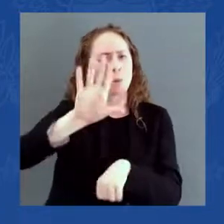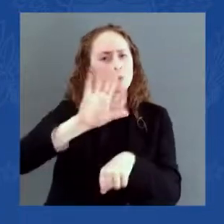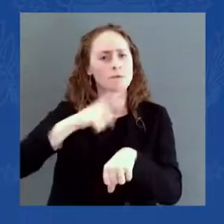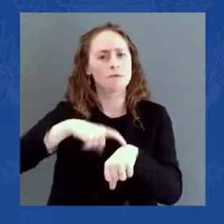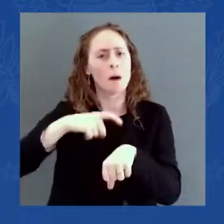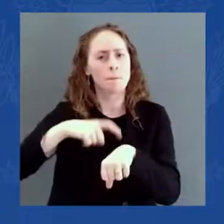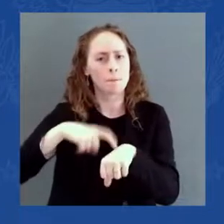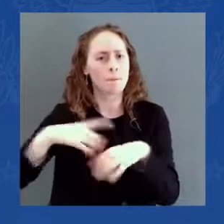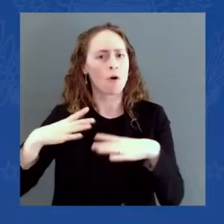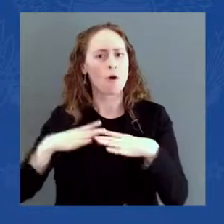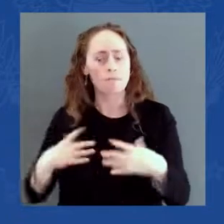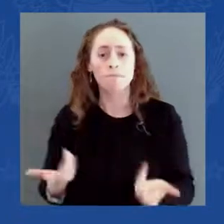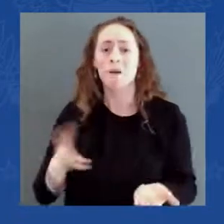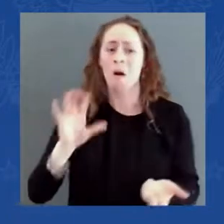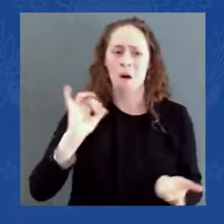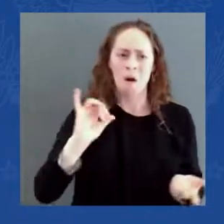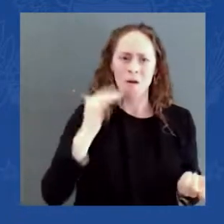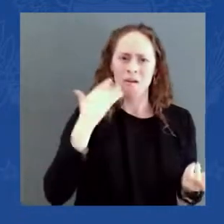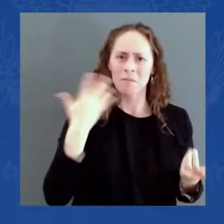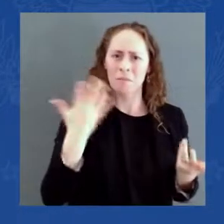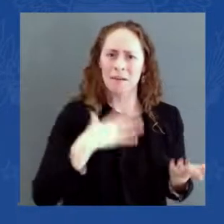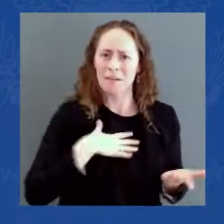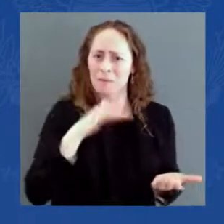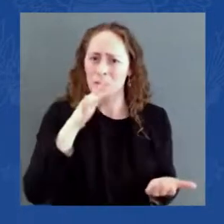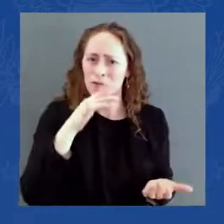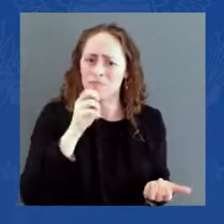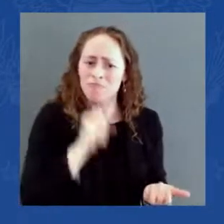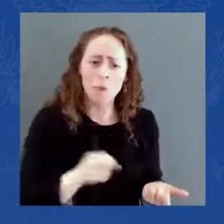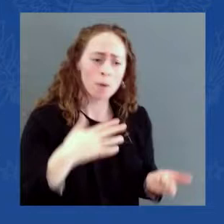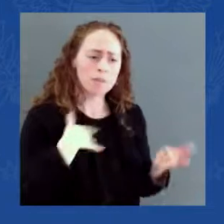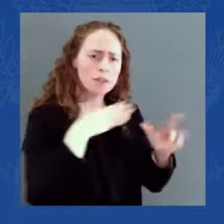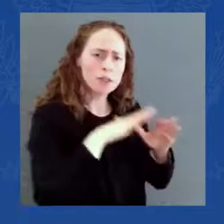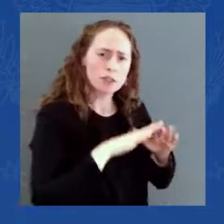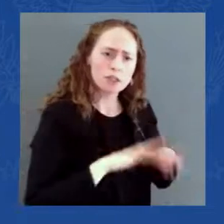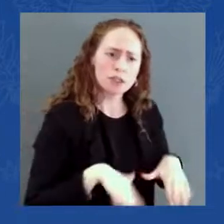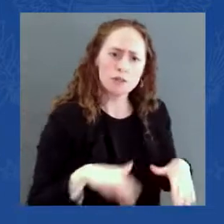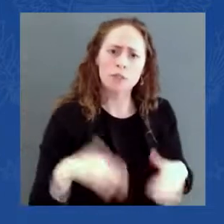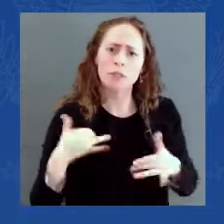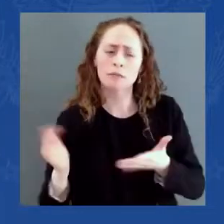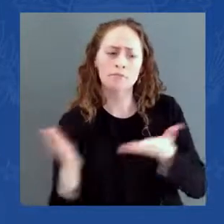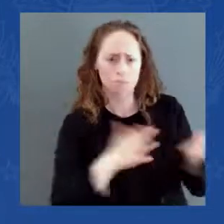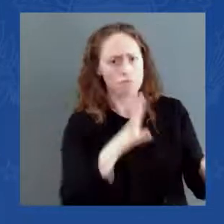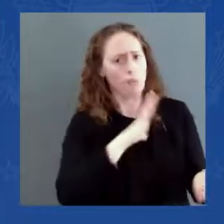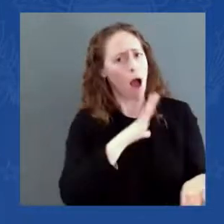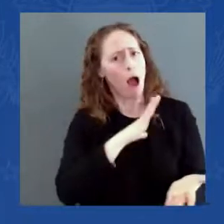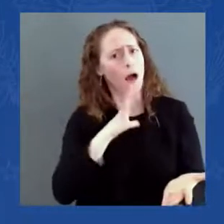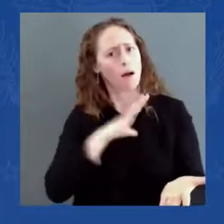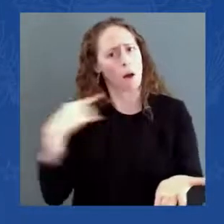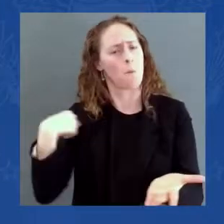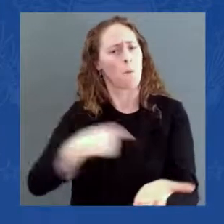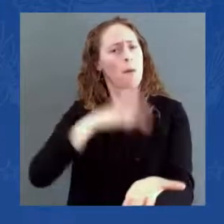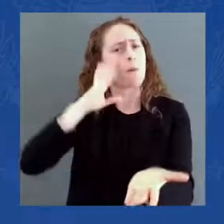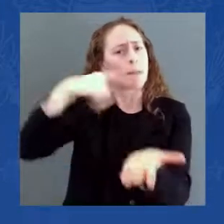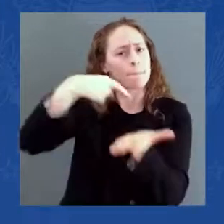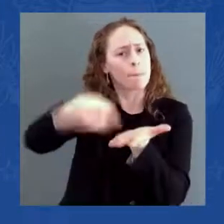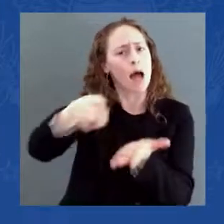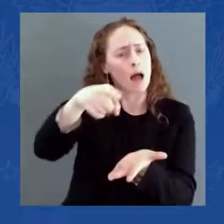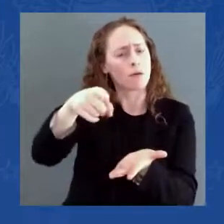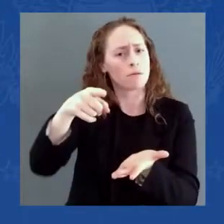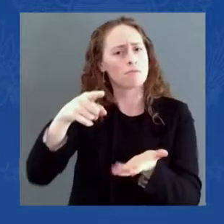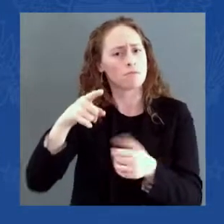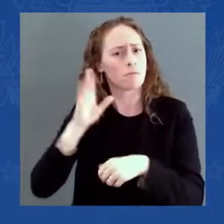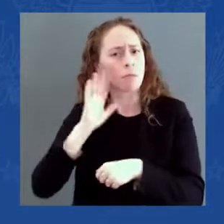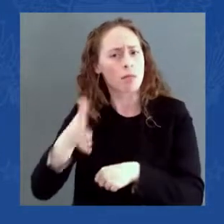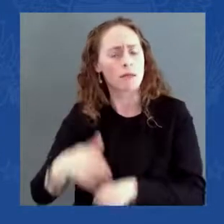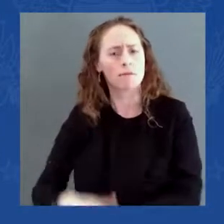get paid. They don't get docked their pay. And I'm asking other employers in the private sector to do the same thing. No one should have to